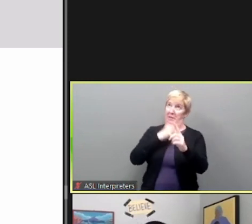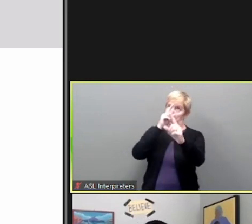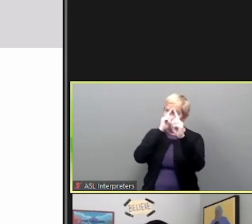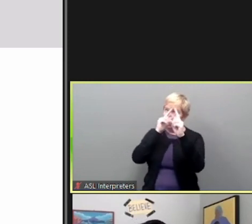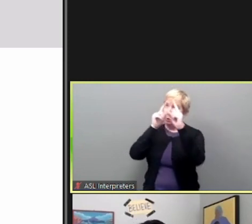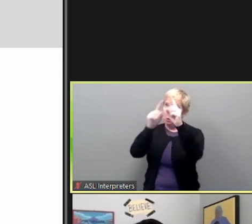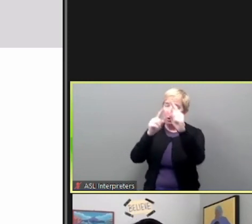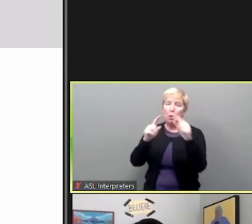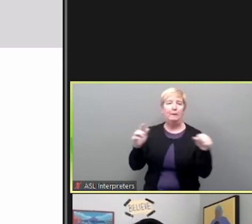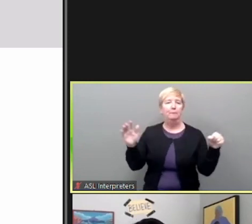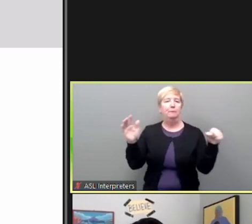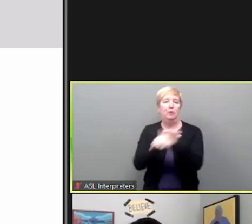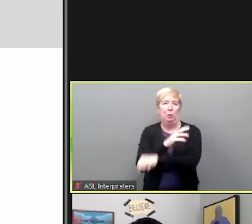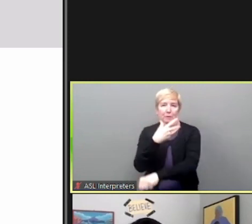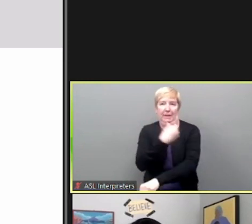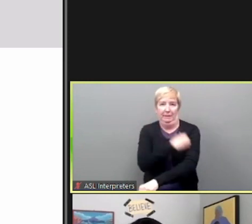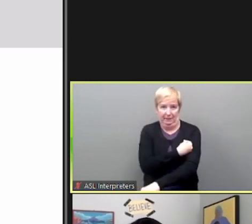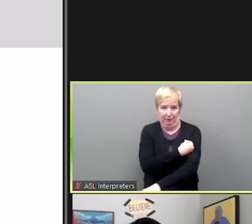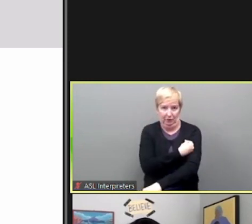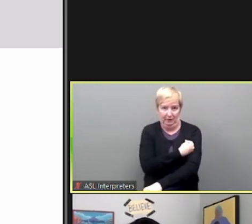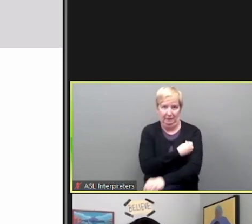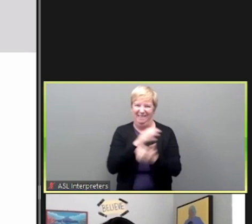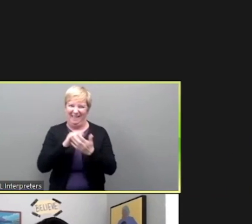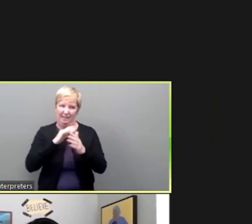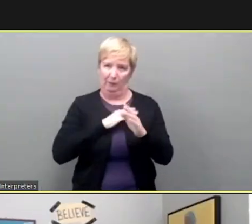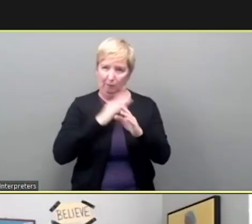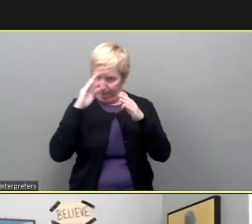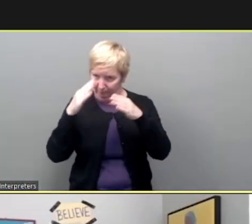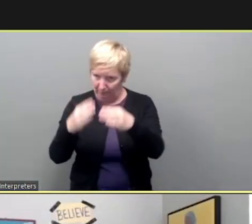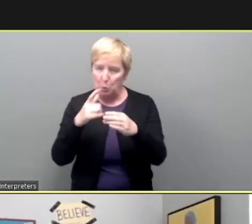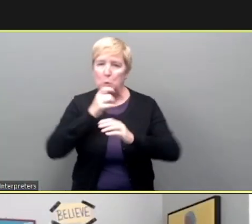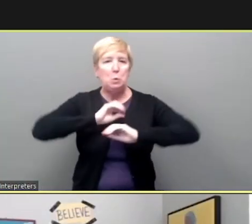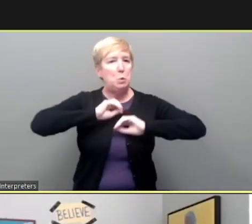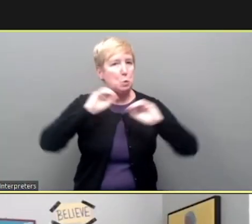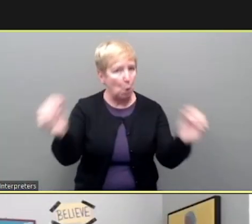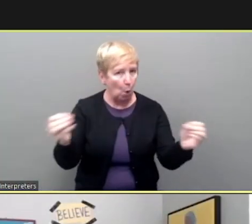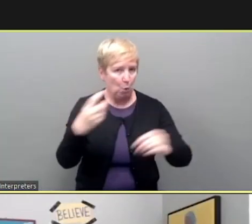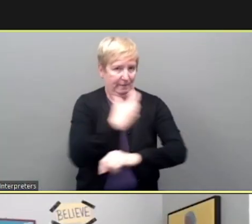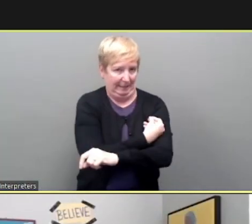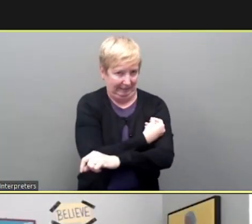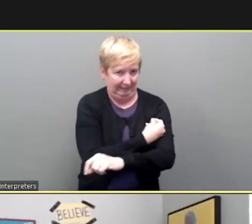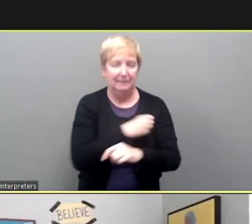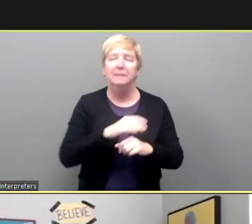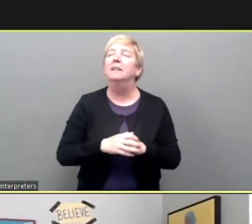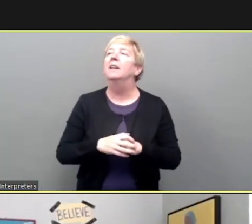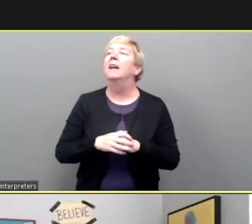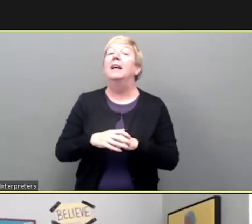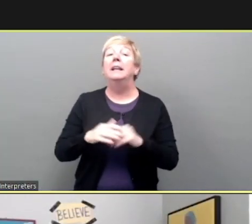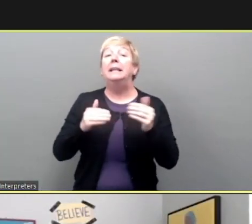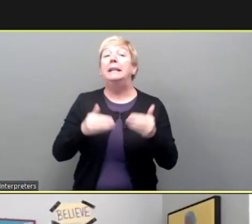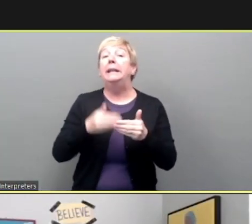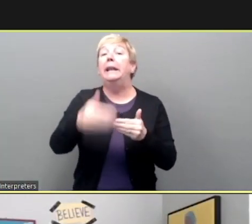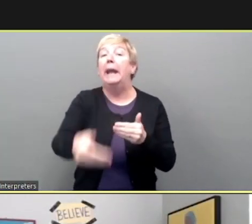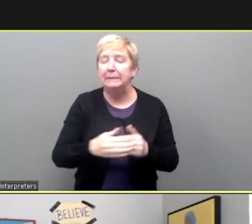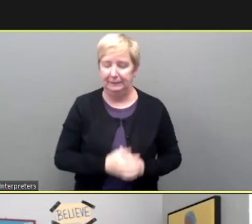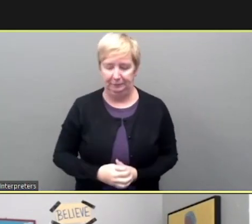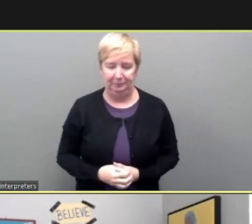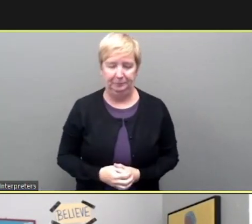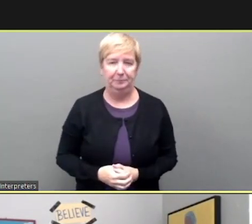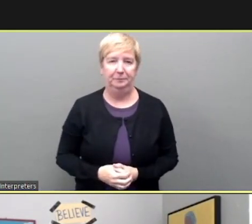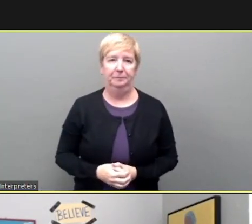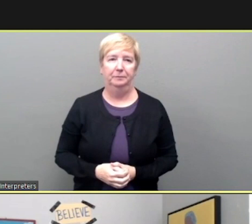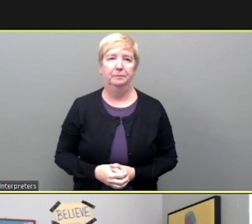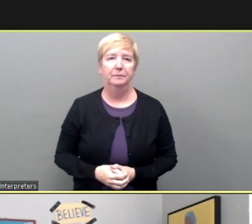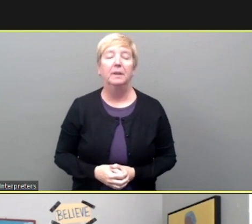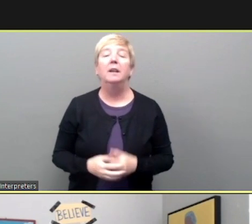first priority, and so grateful to the governor for sharing how important that is. Next slide.